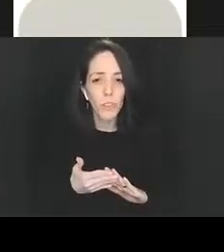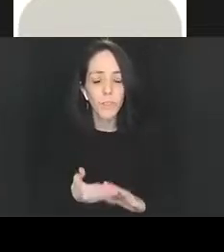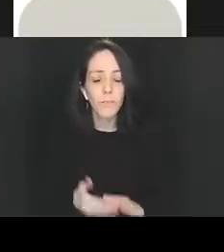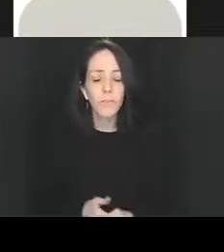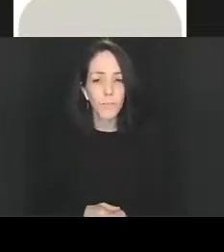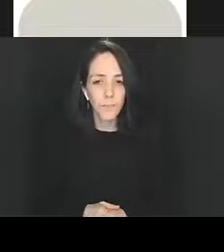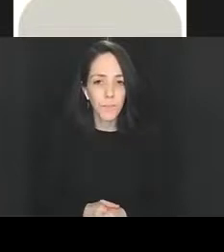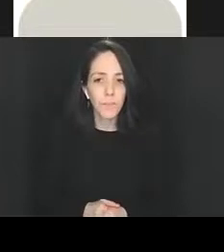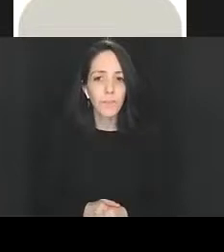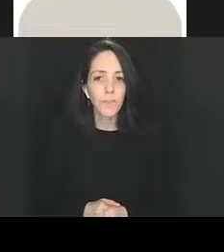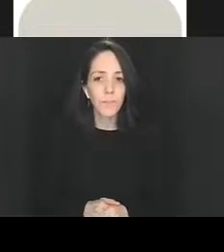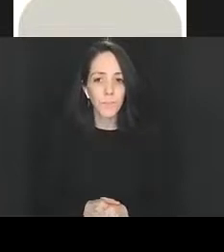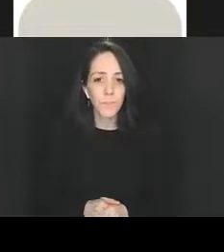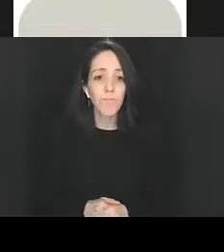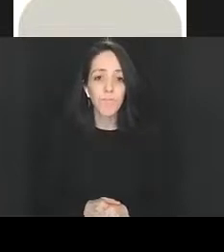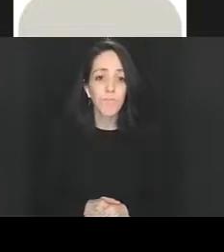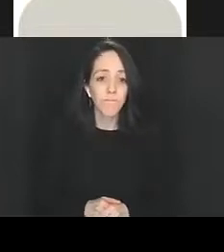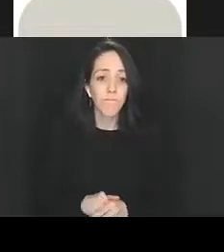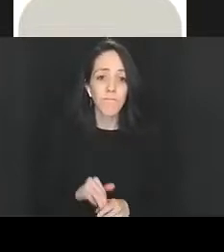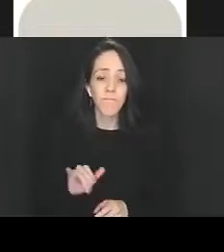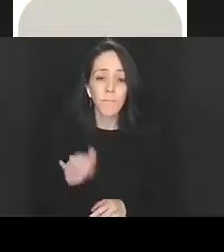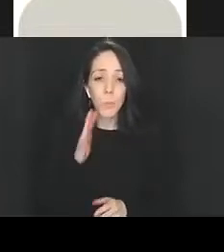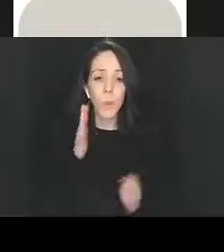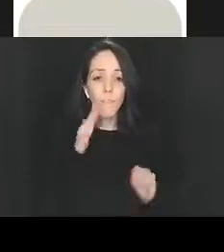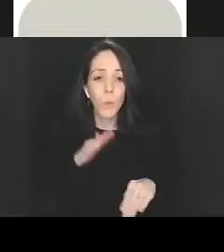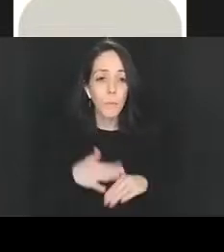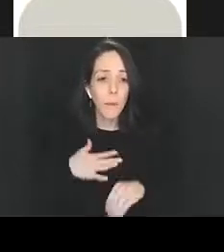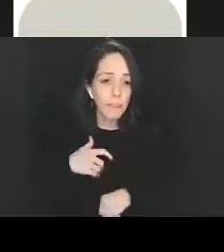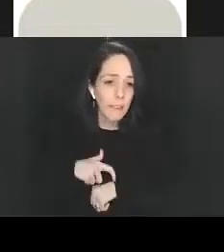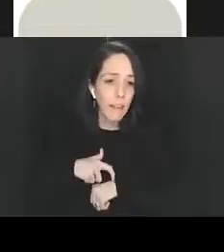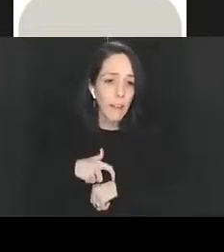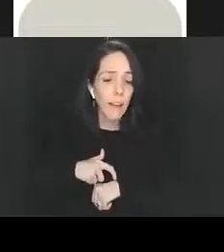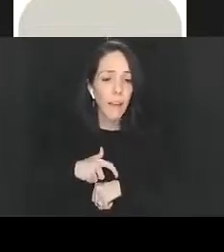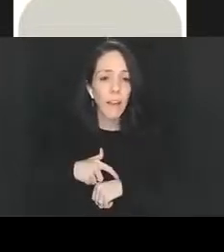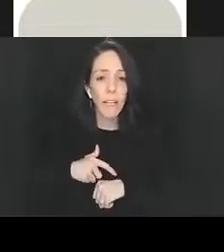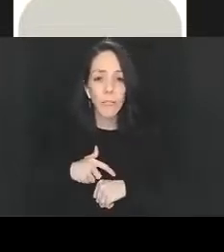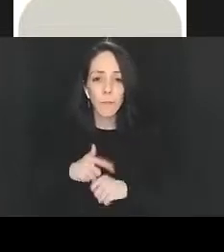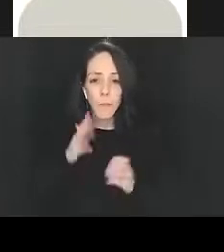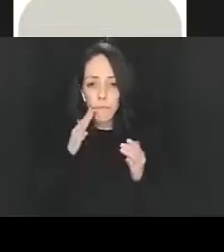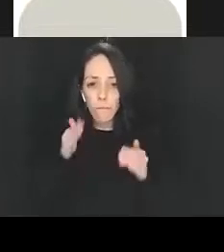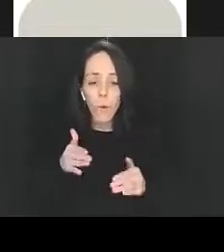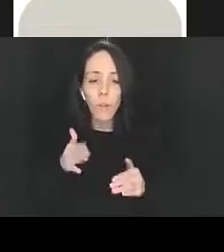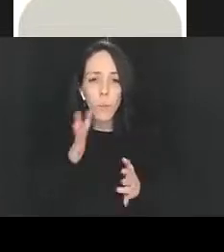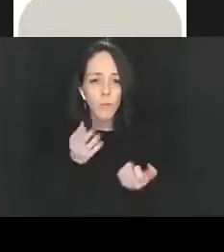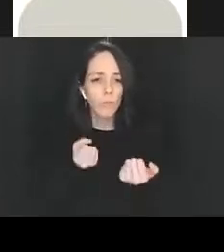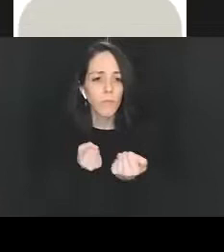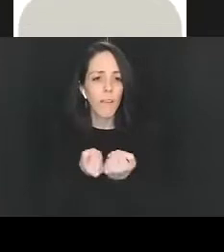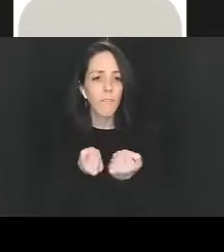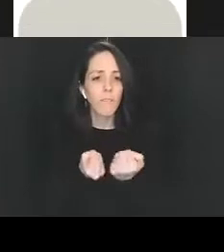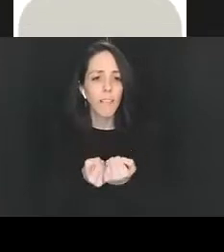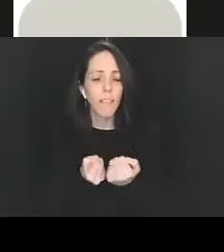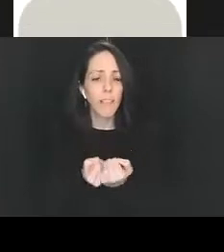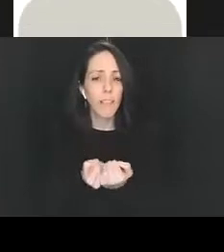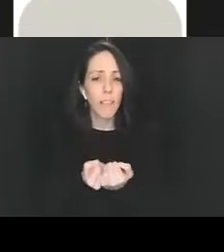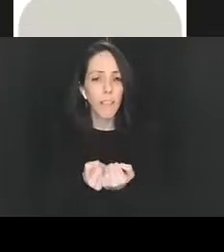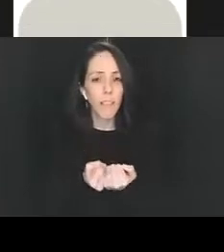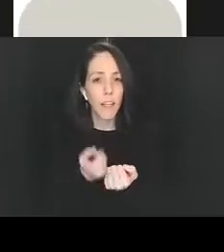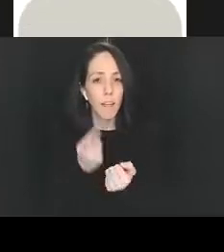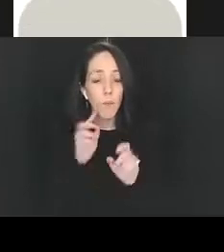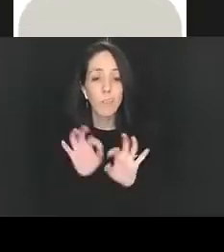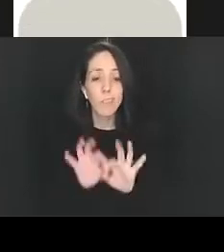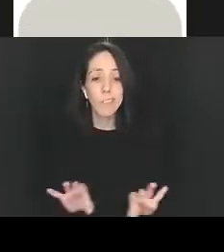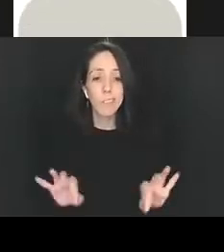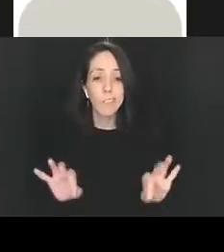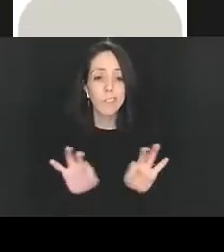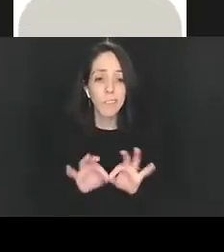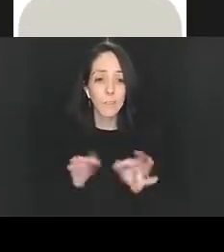That's where I'll be investing my time and energy to advocate on essential services and